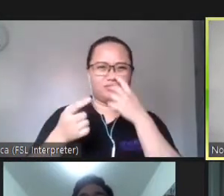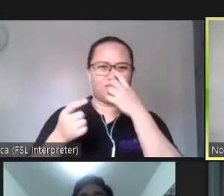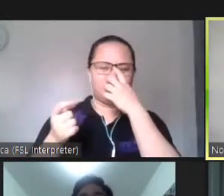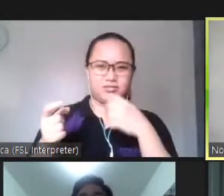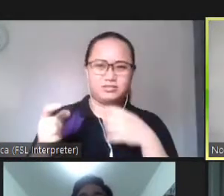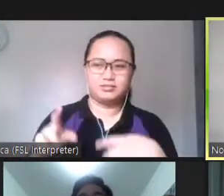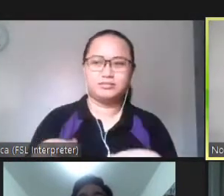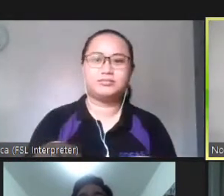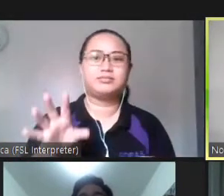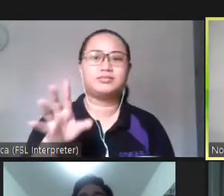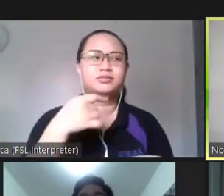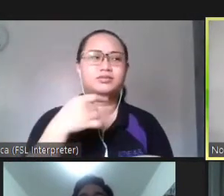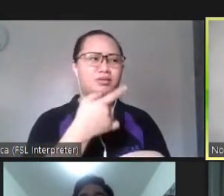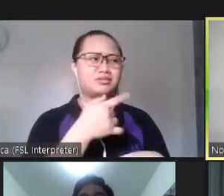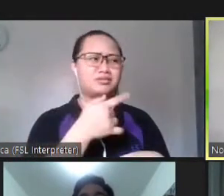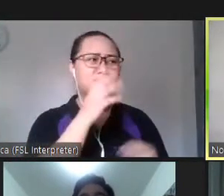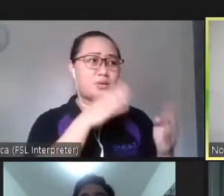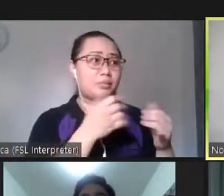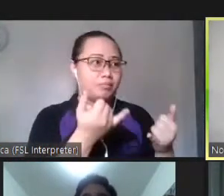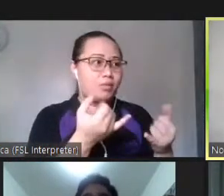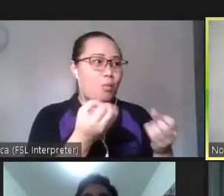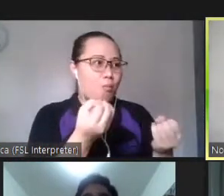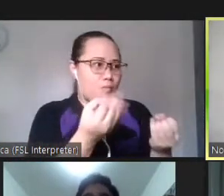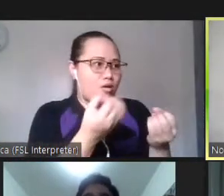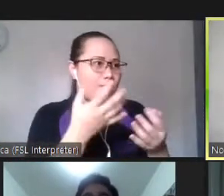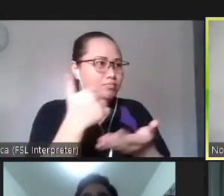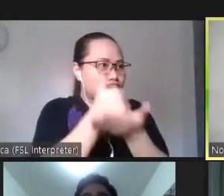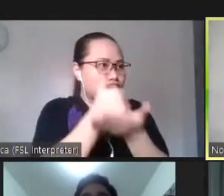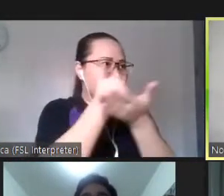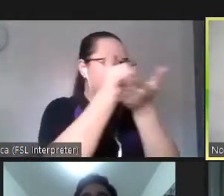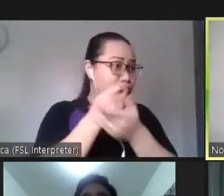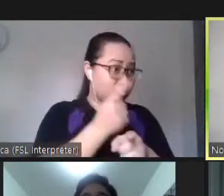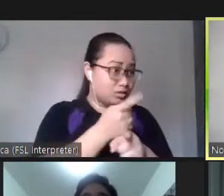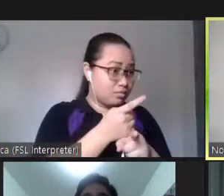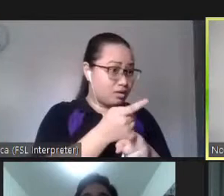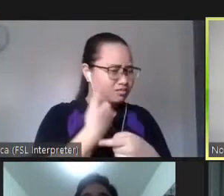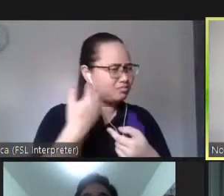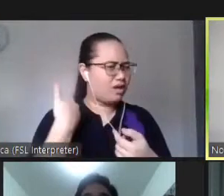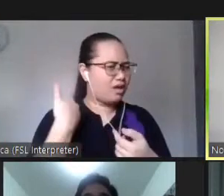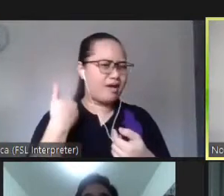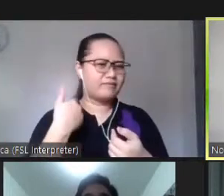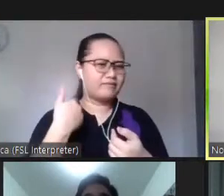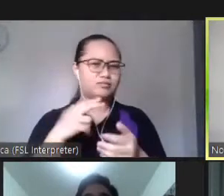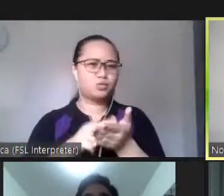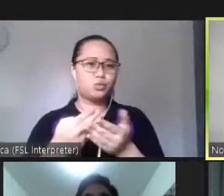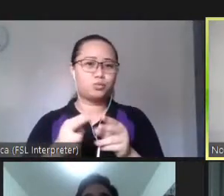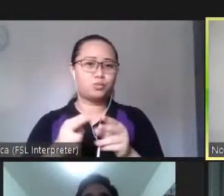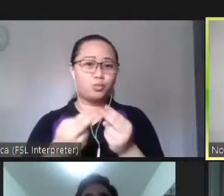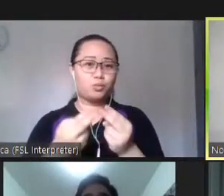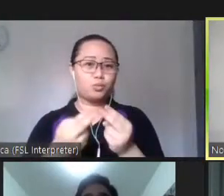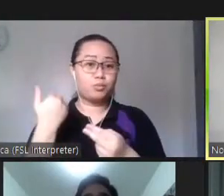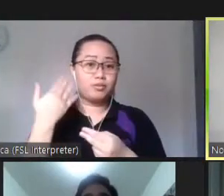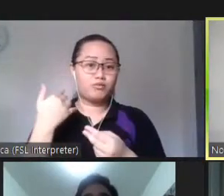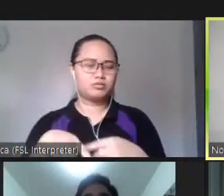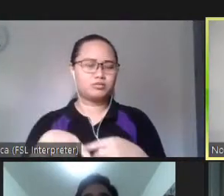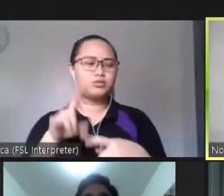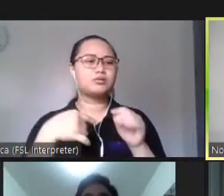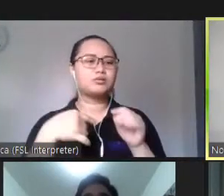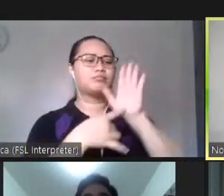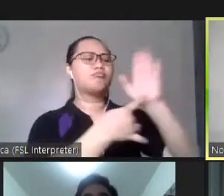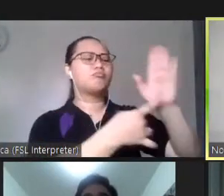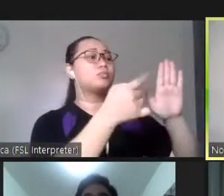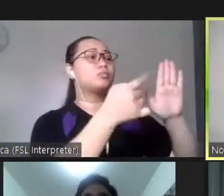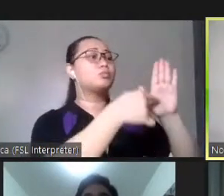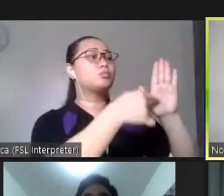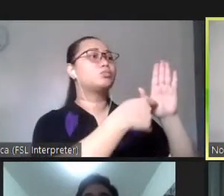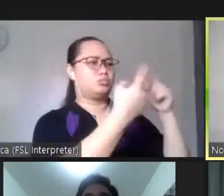relief operations. So, actually, may notebook ako nun eh. Para sabi ko, eto punta ka dito. Kasi sa sentro